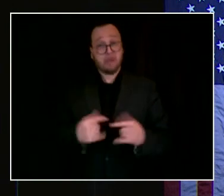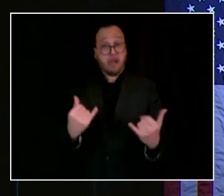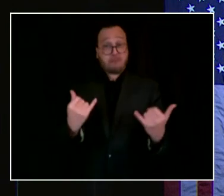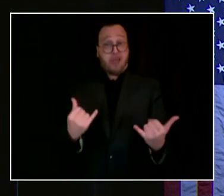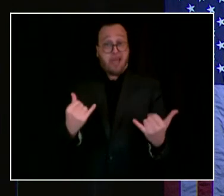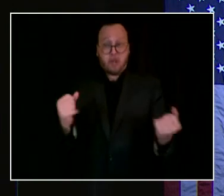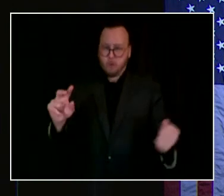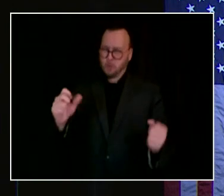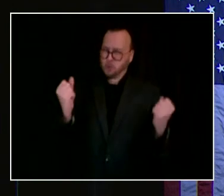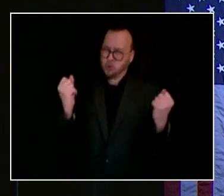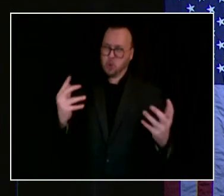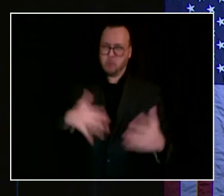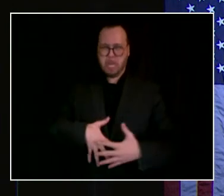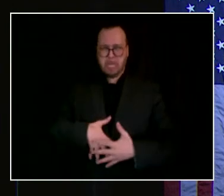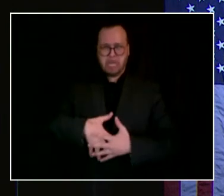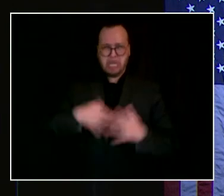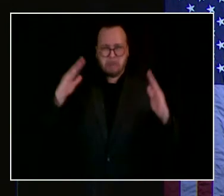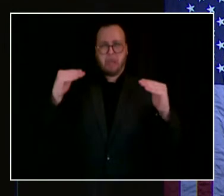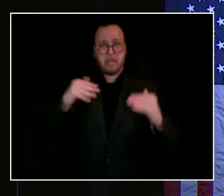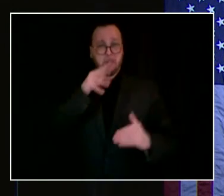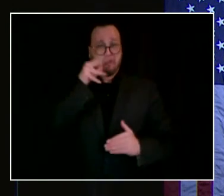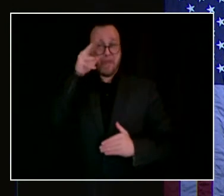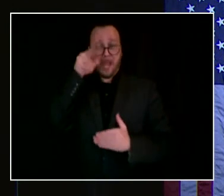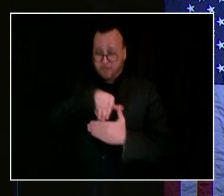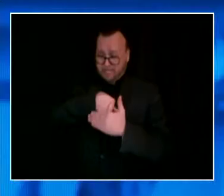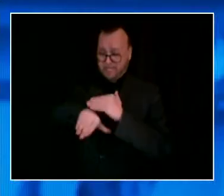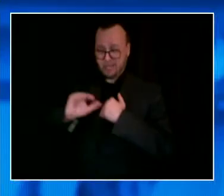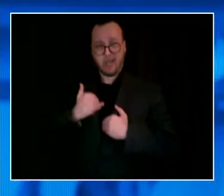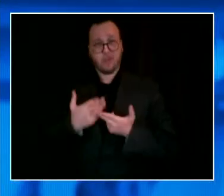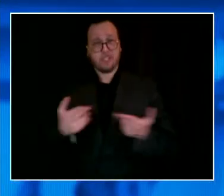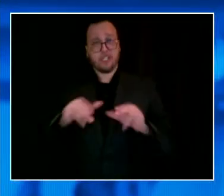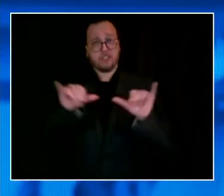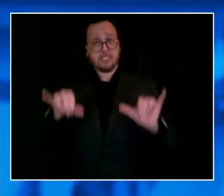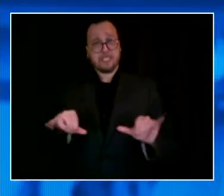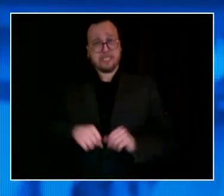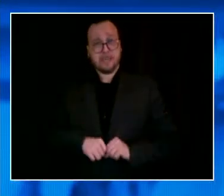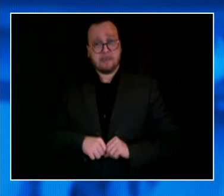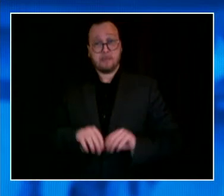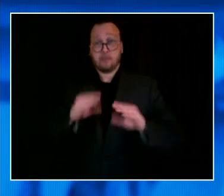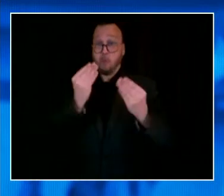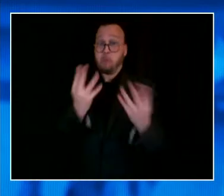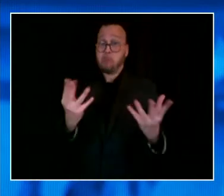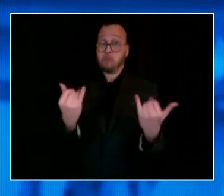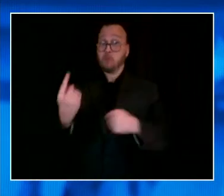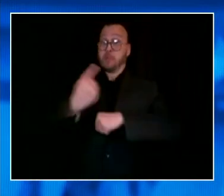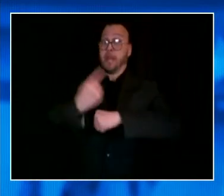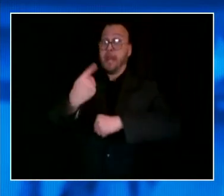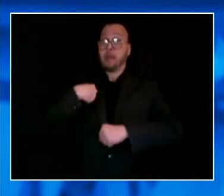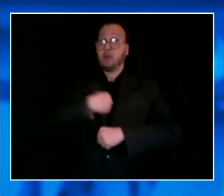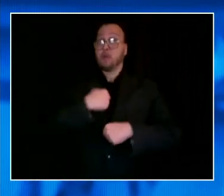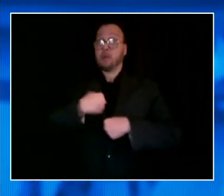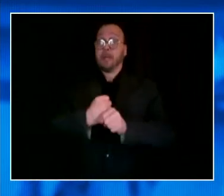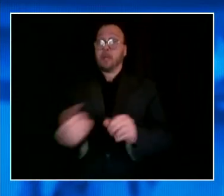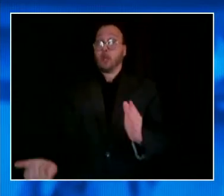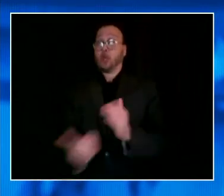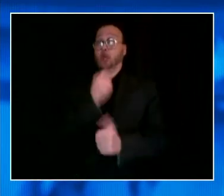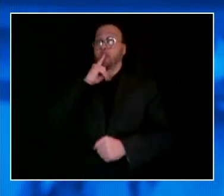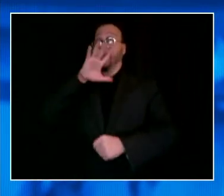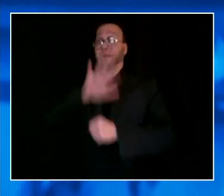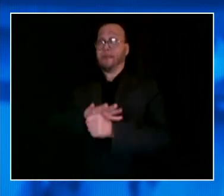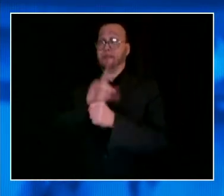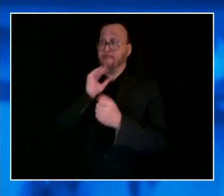expectant parents entering our shelter system. So today, we're making a new commitment to our